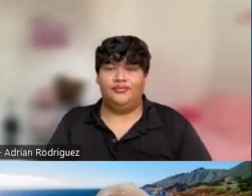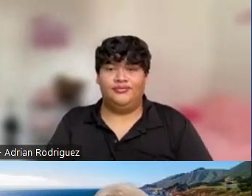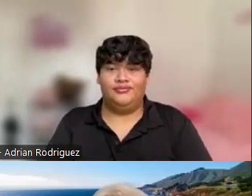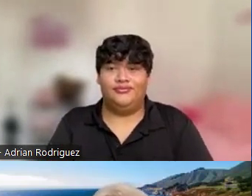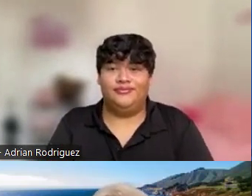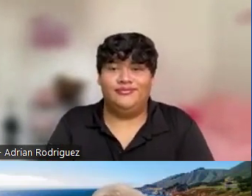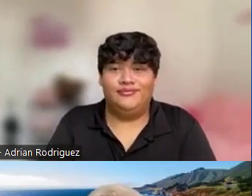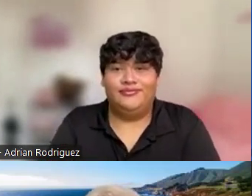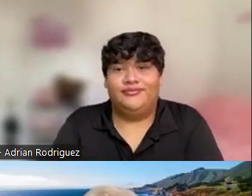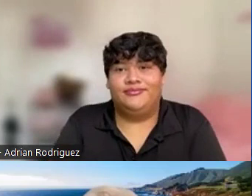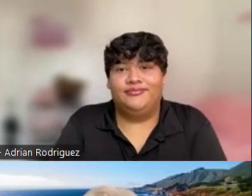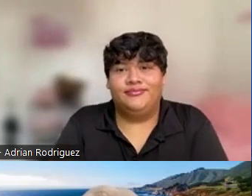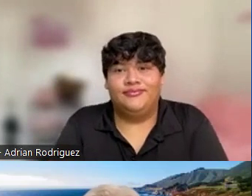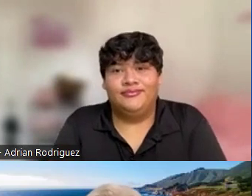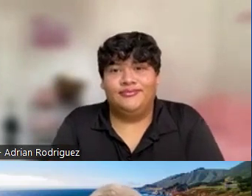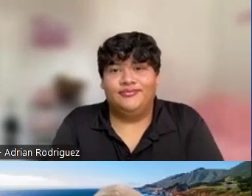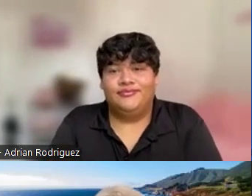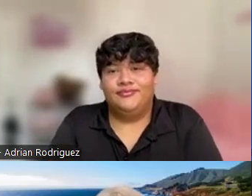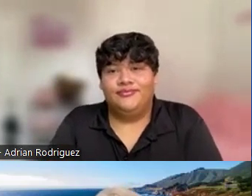Anyone else? Comments?